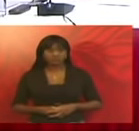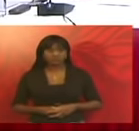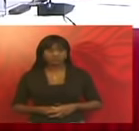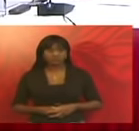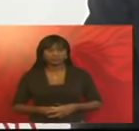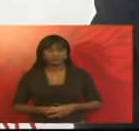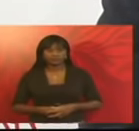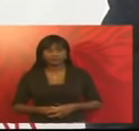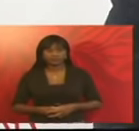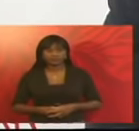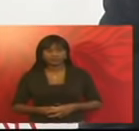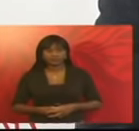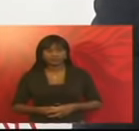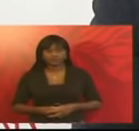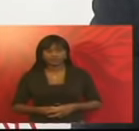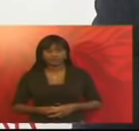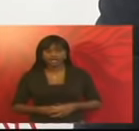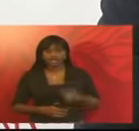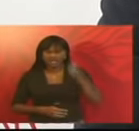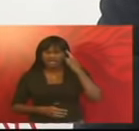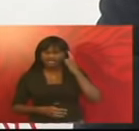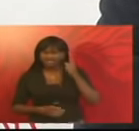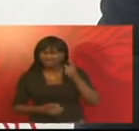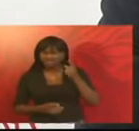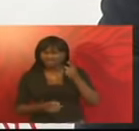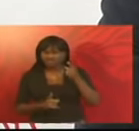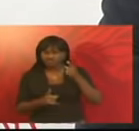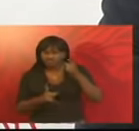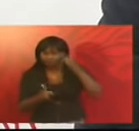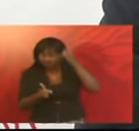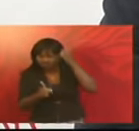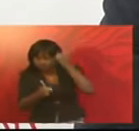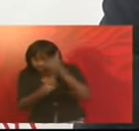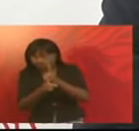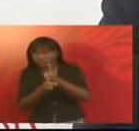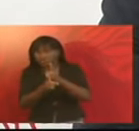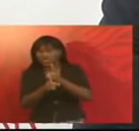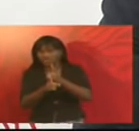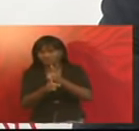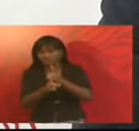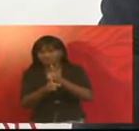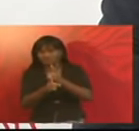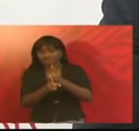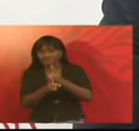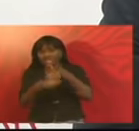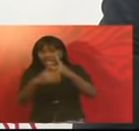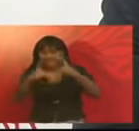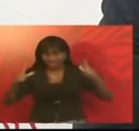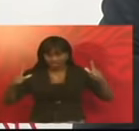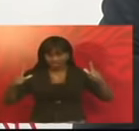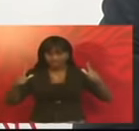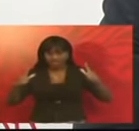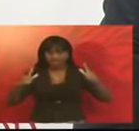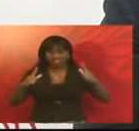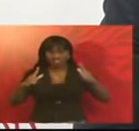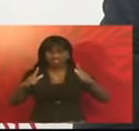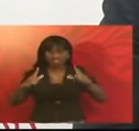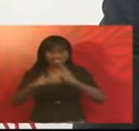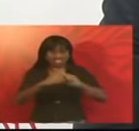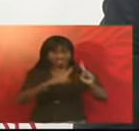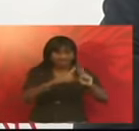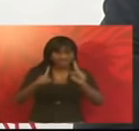In terms of I think you hit the nail on the head. We do have, with regard to the language barrier, or at least the